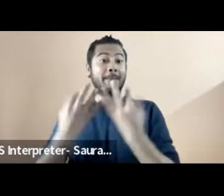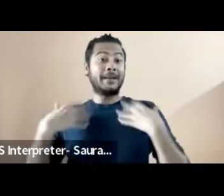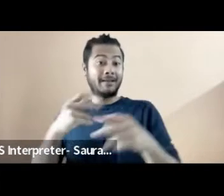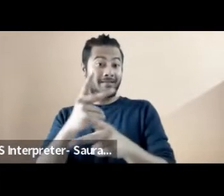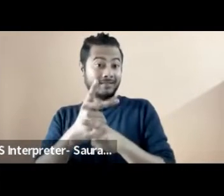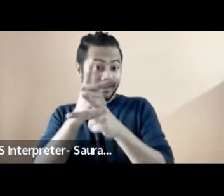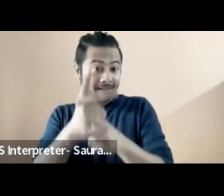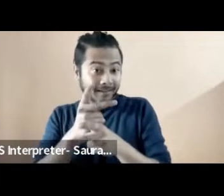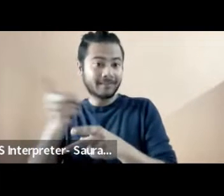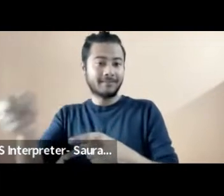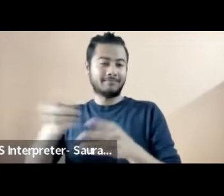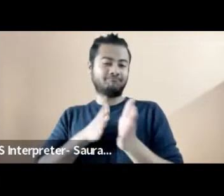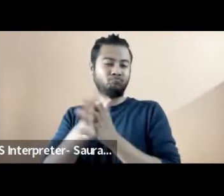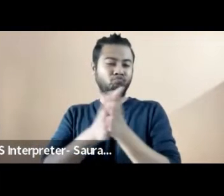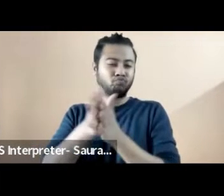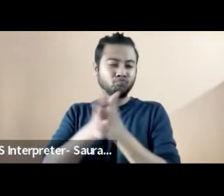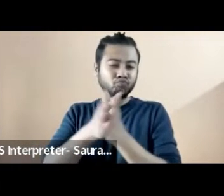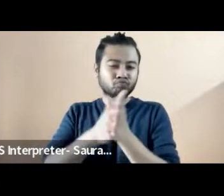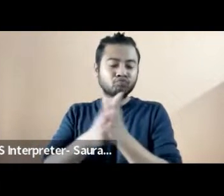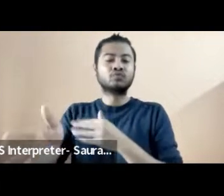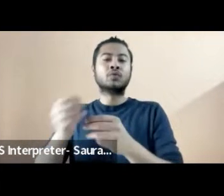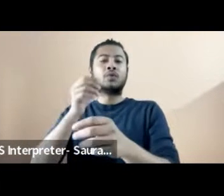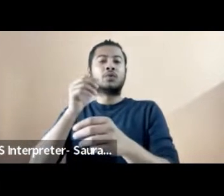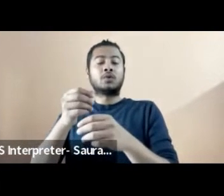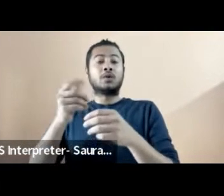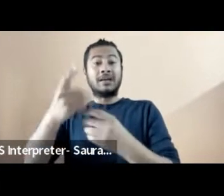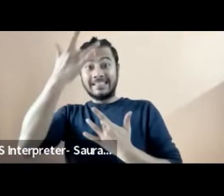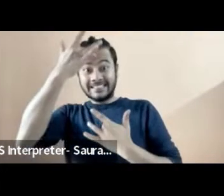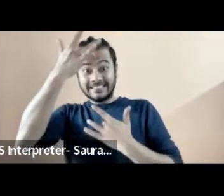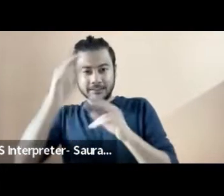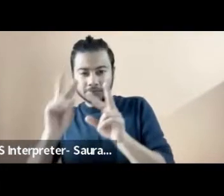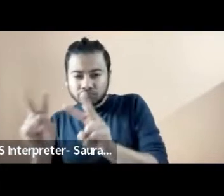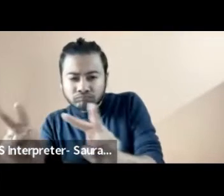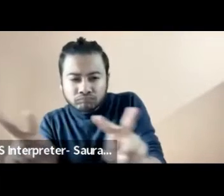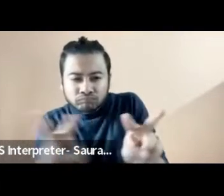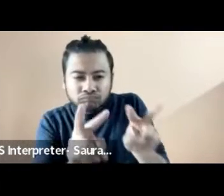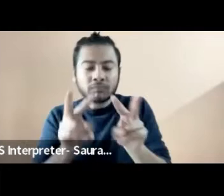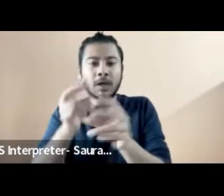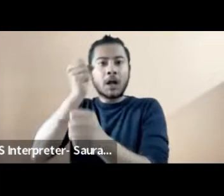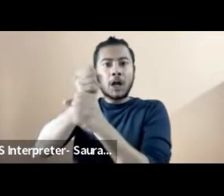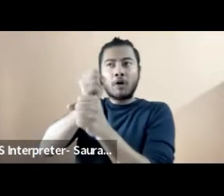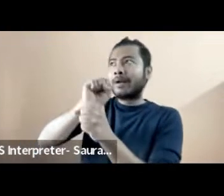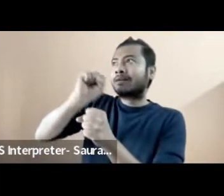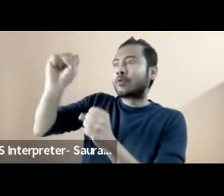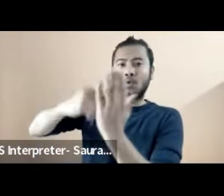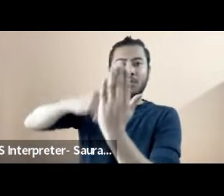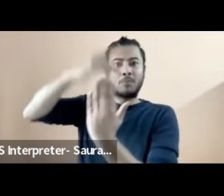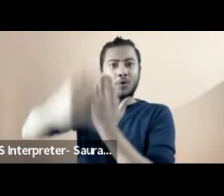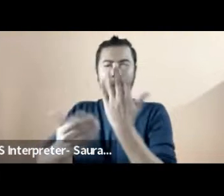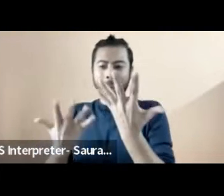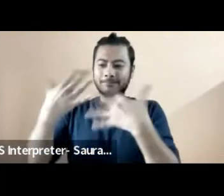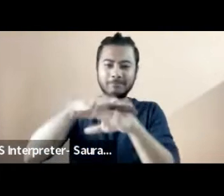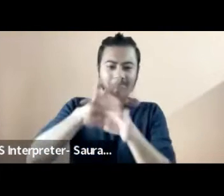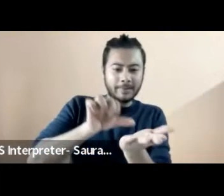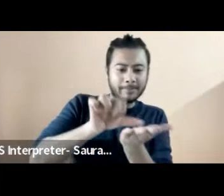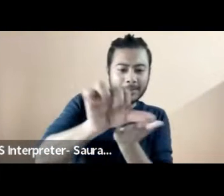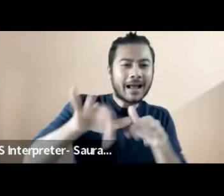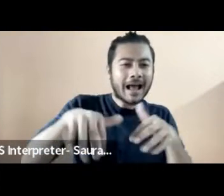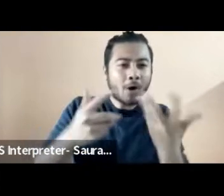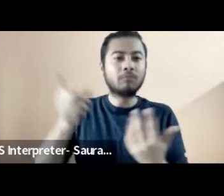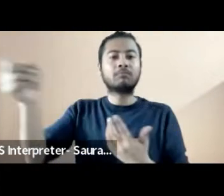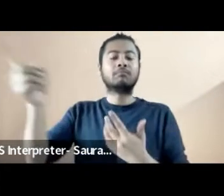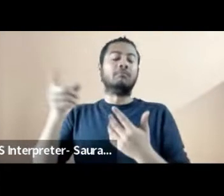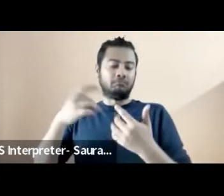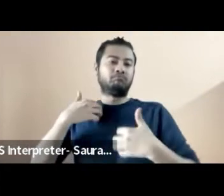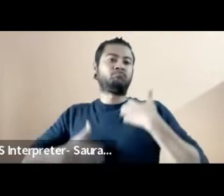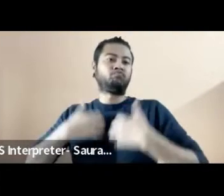experience in disease surveillance, government service, as well as experience with implementation research. And he will take us into a deeper